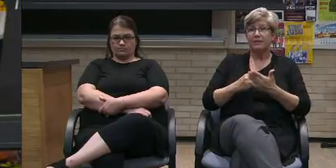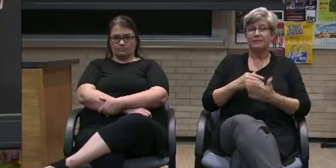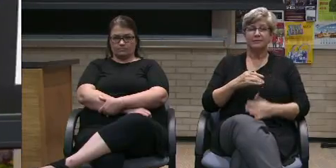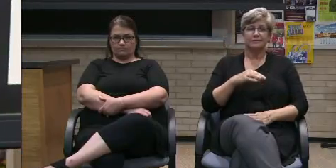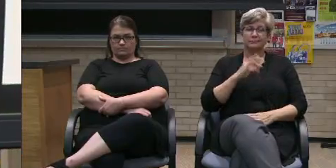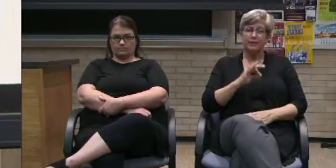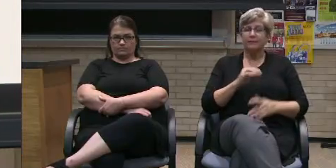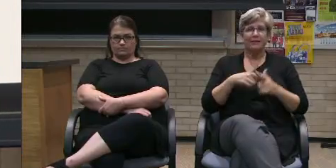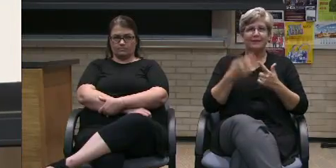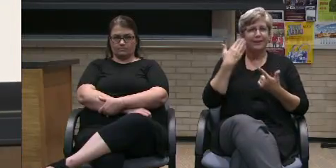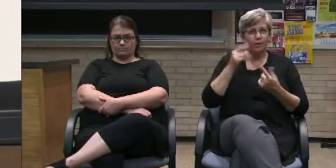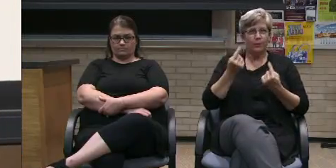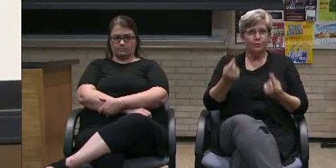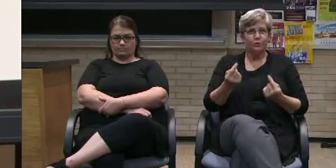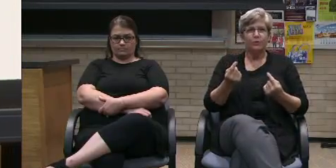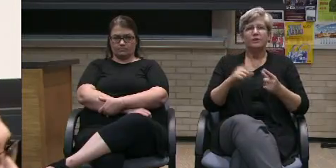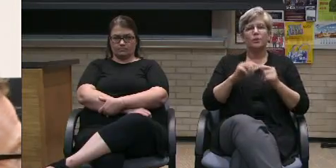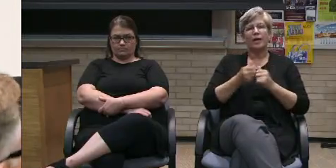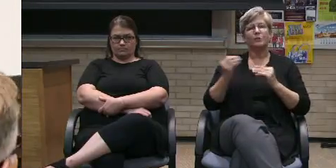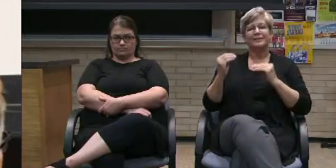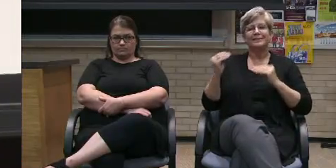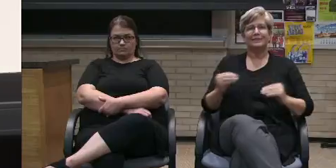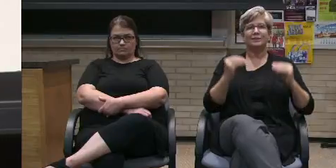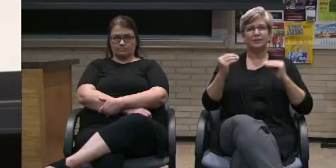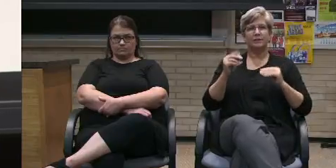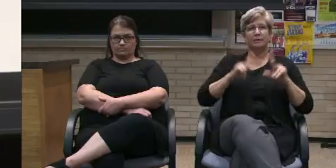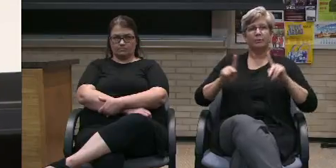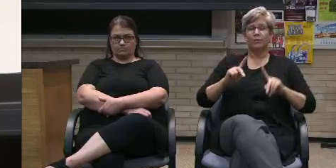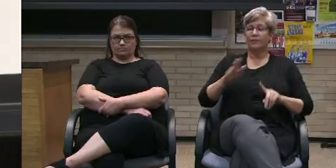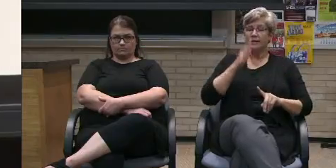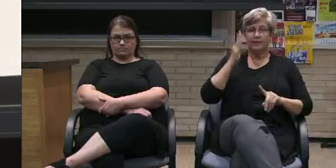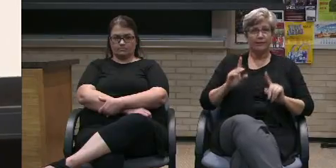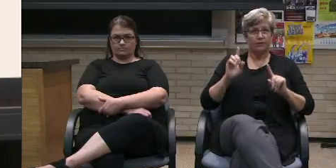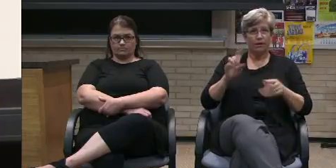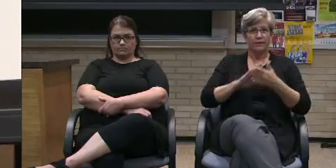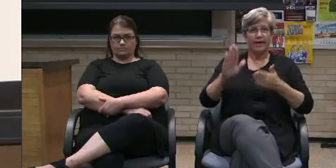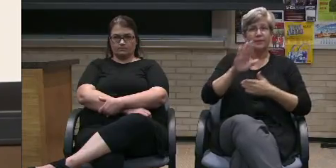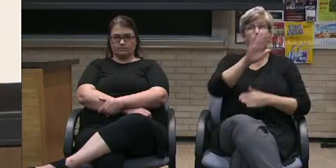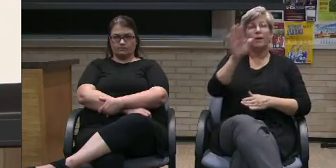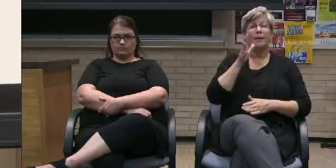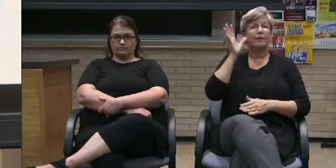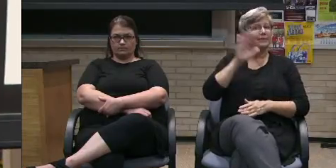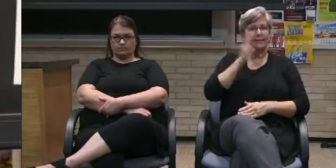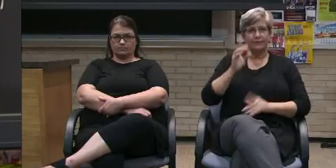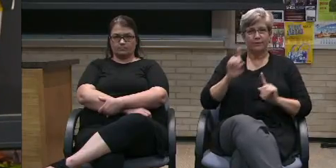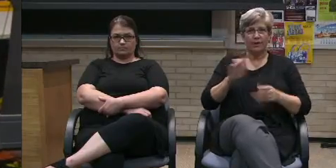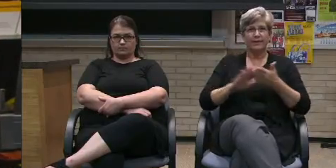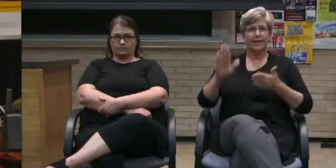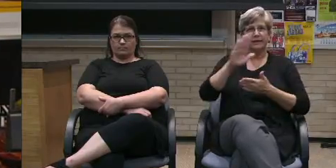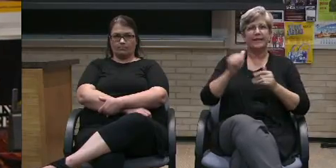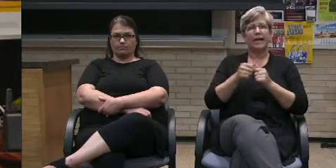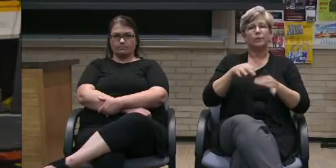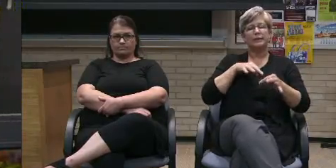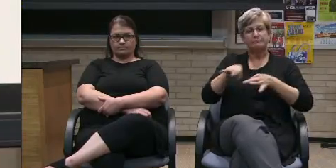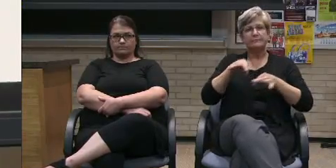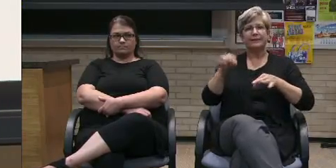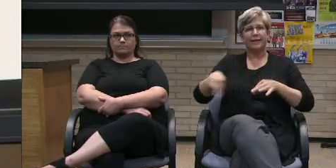folks in orienting them to the behaviors that lead to success? Placement, I know that's always a challenge. AccuPlacer